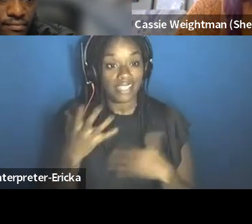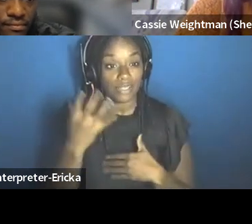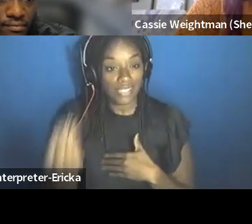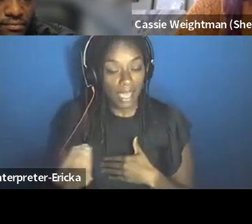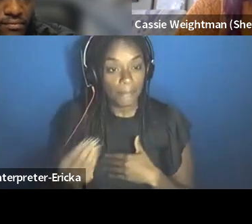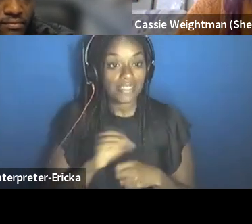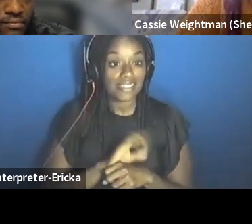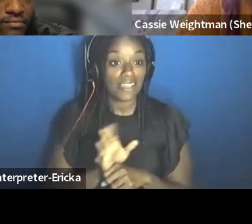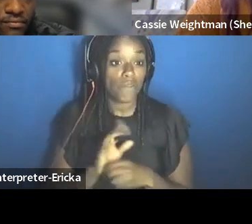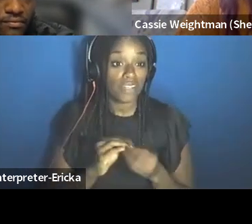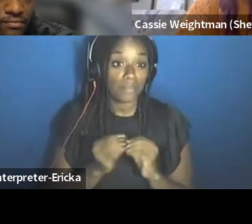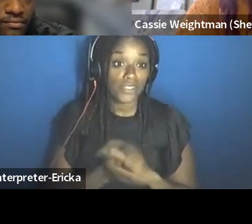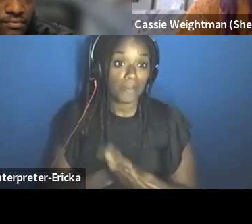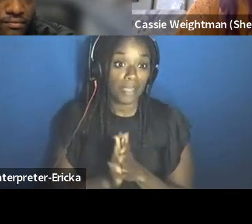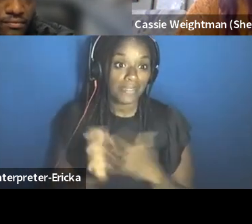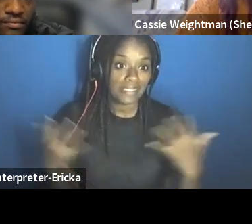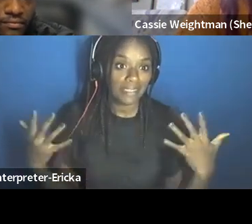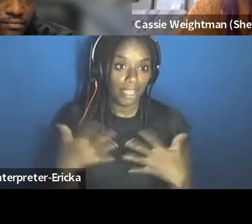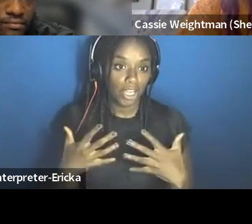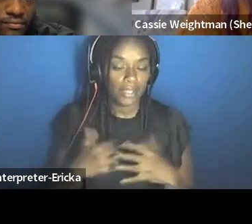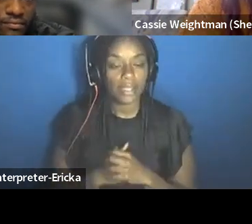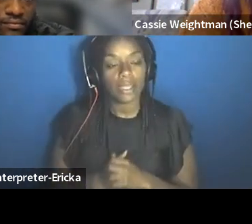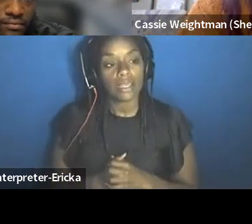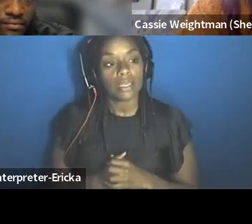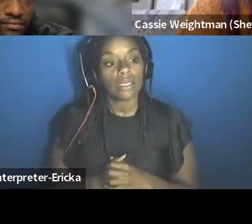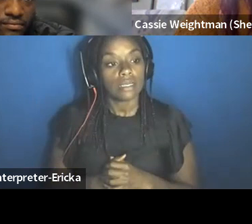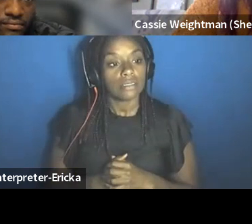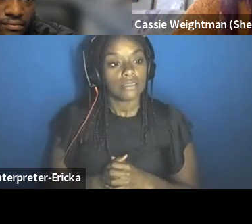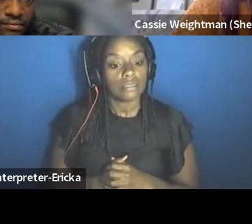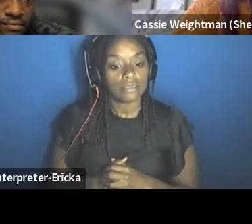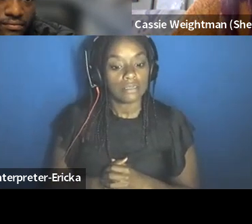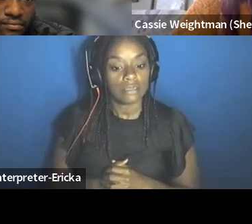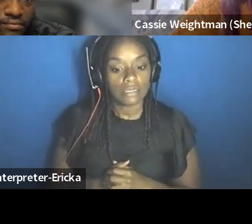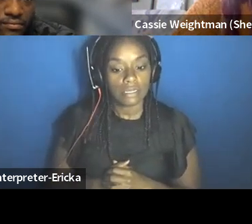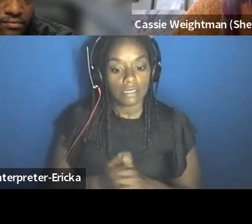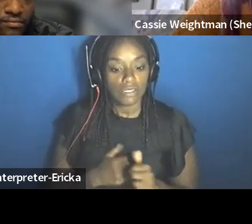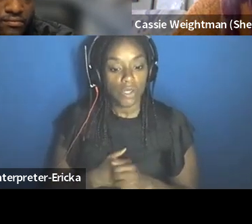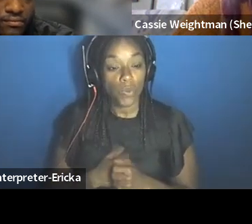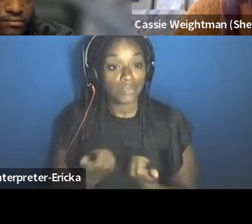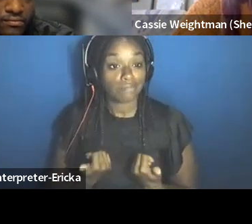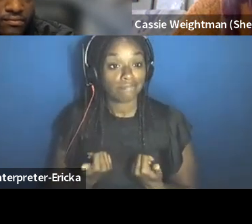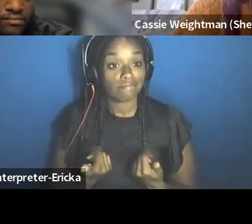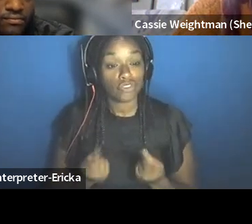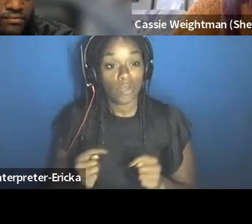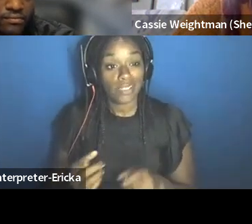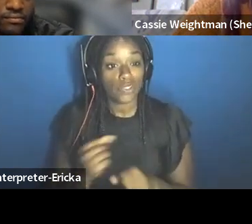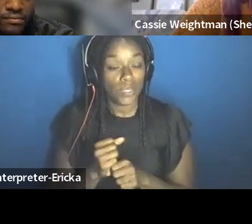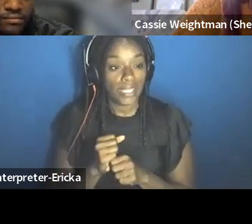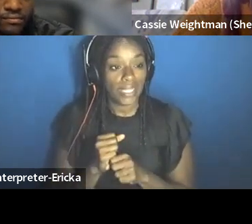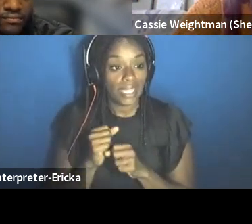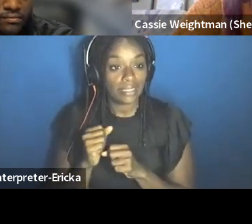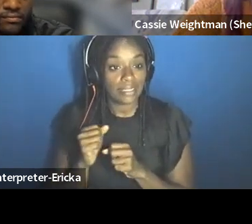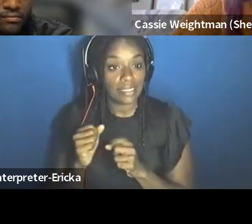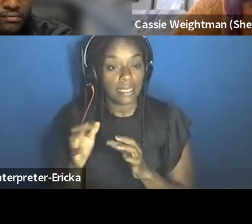scary. And so chasing after little grants where we did employment in the